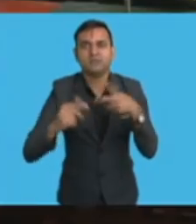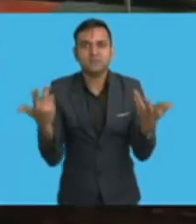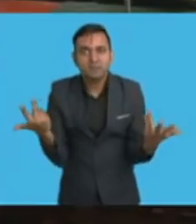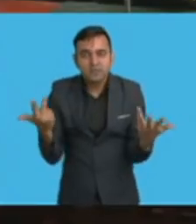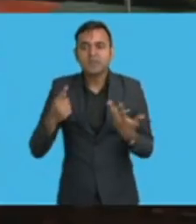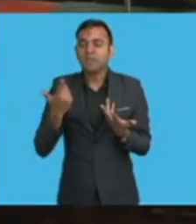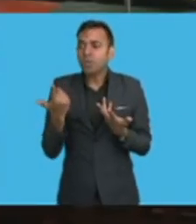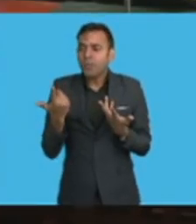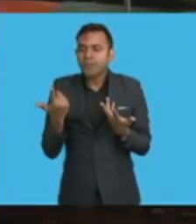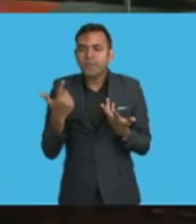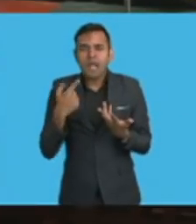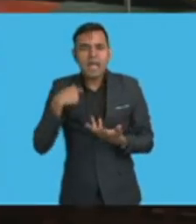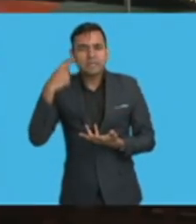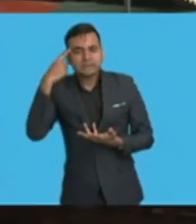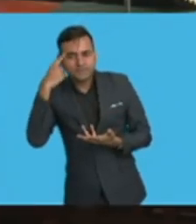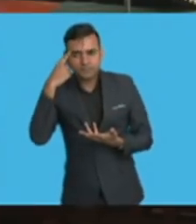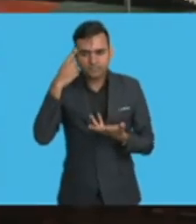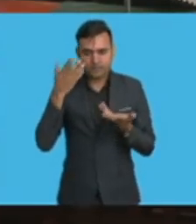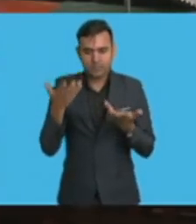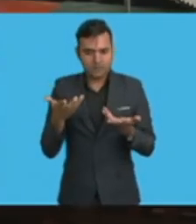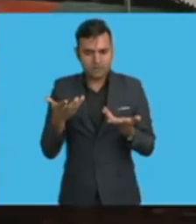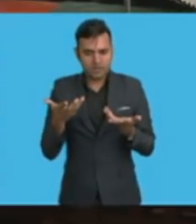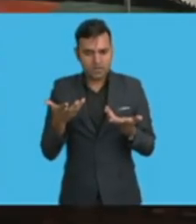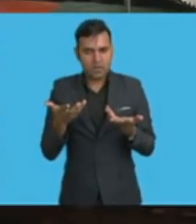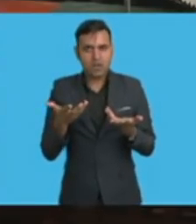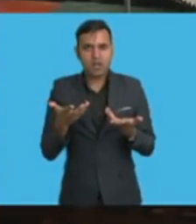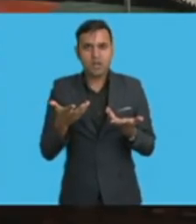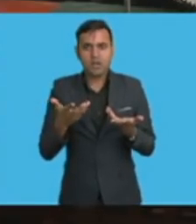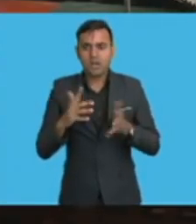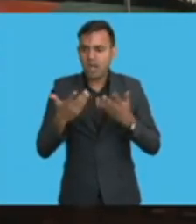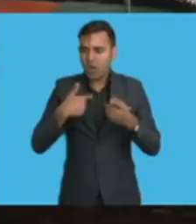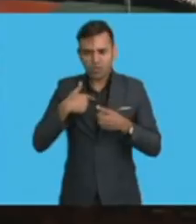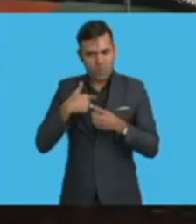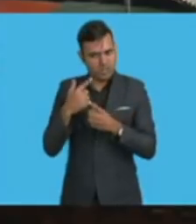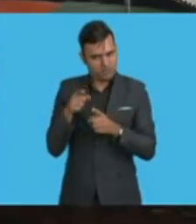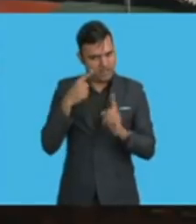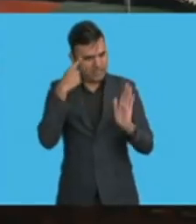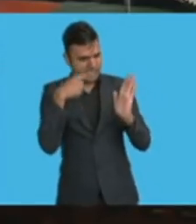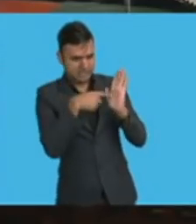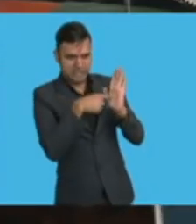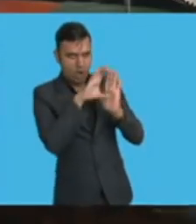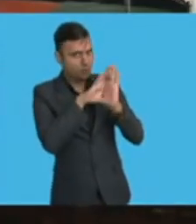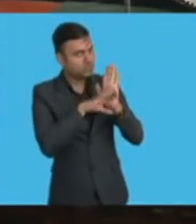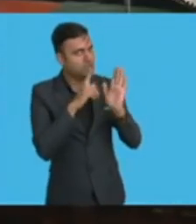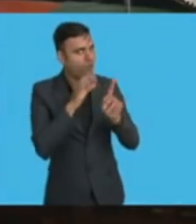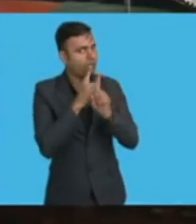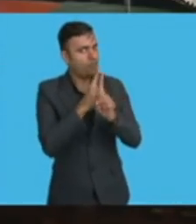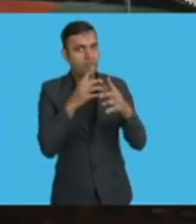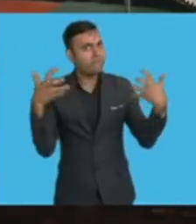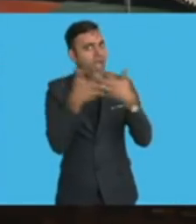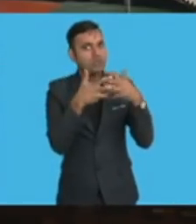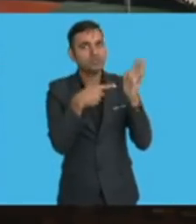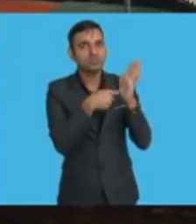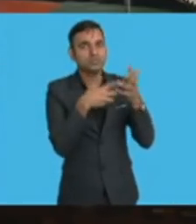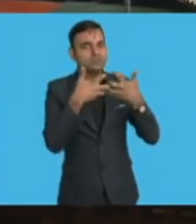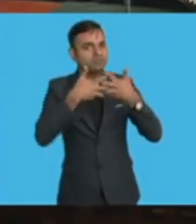is that if we are not following the Constitution as it says, then the whole